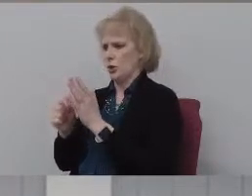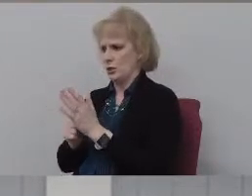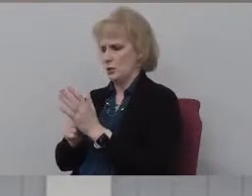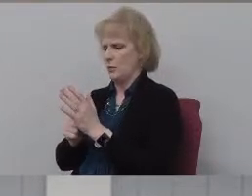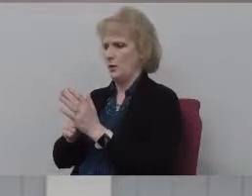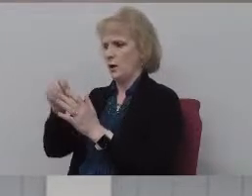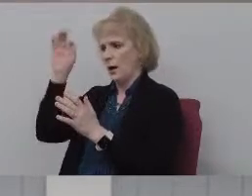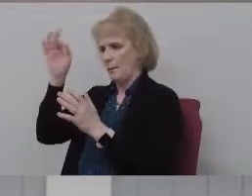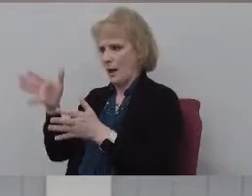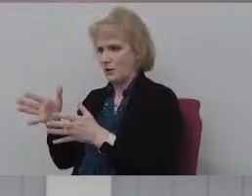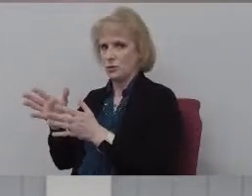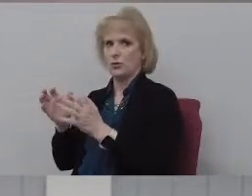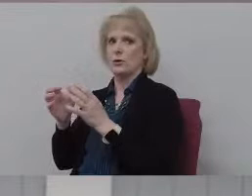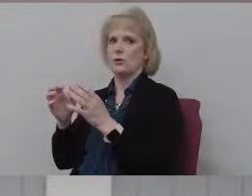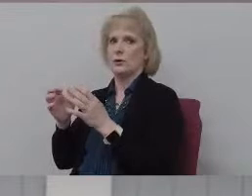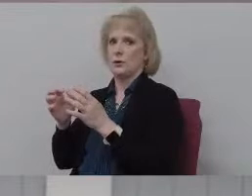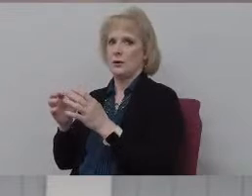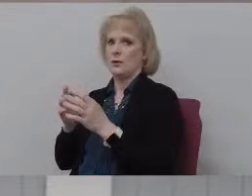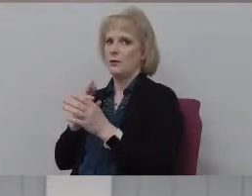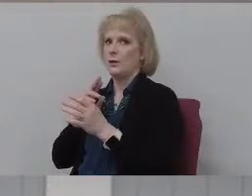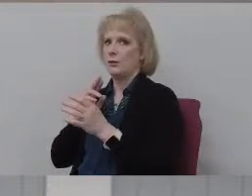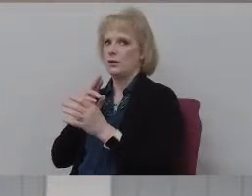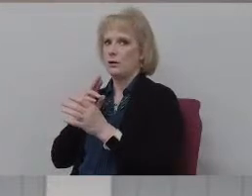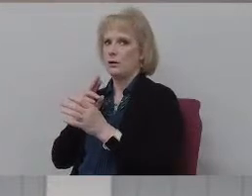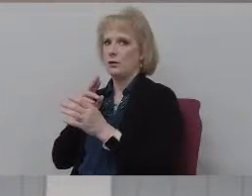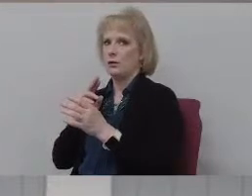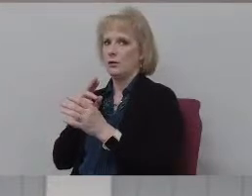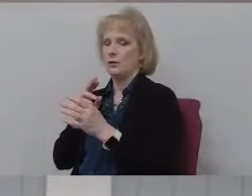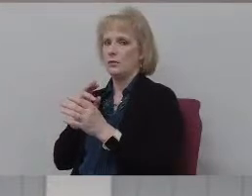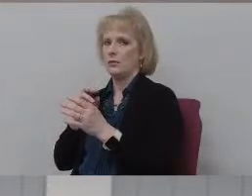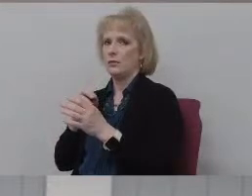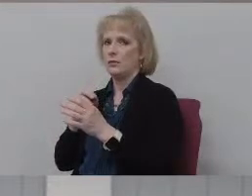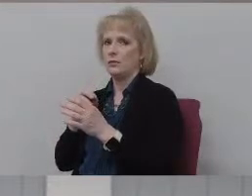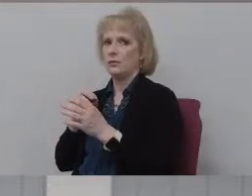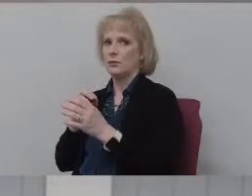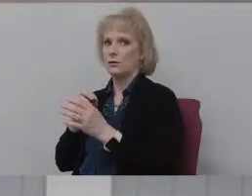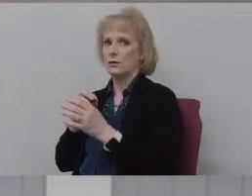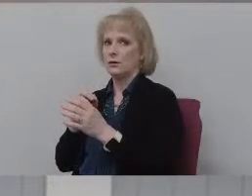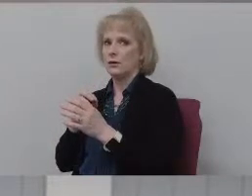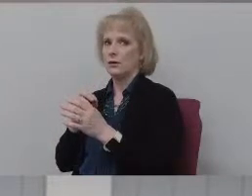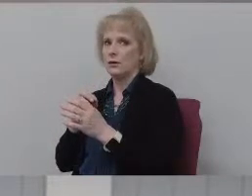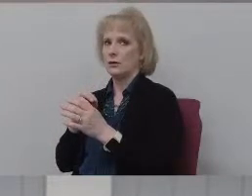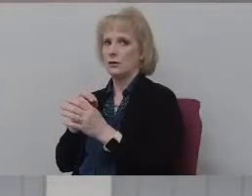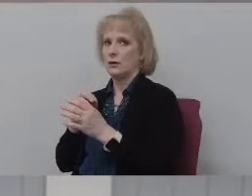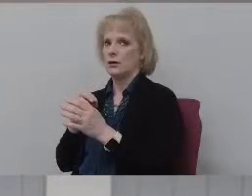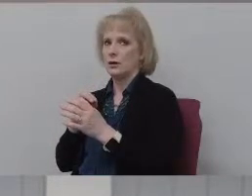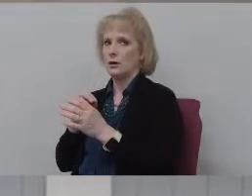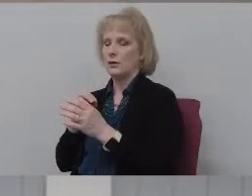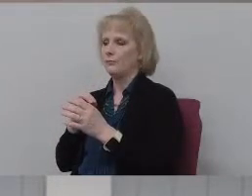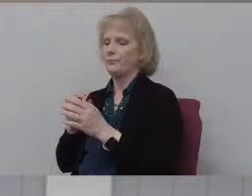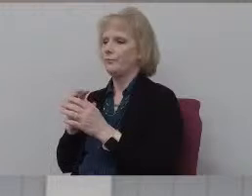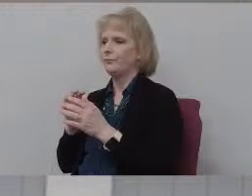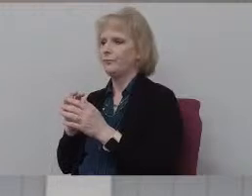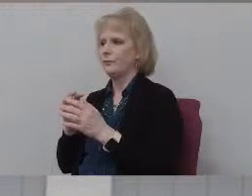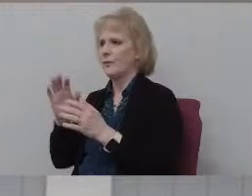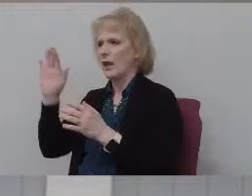the priesthood, and then there are these prophets, and these prophets are going to somehow morph into pastors. But it does seem to me, when I look